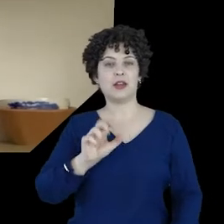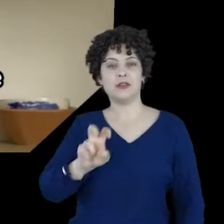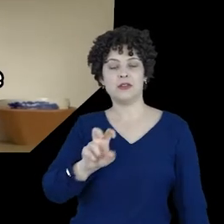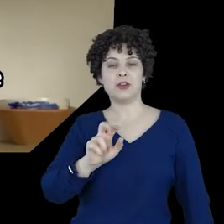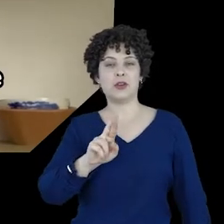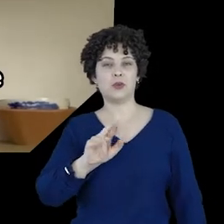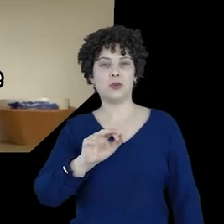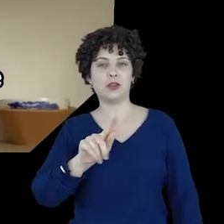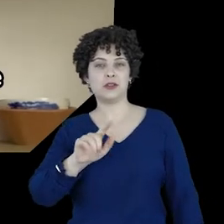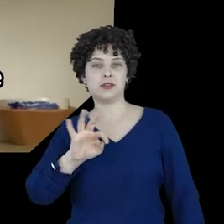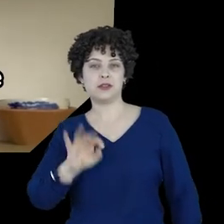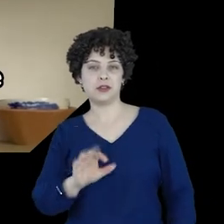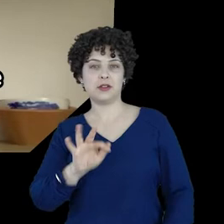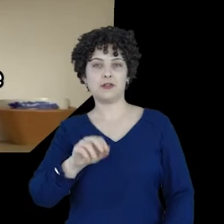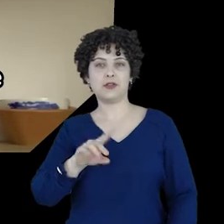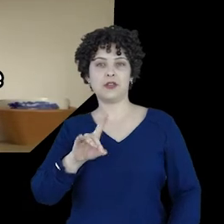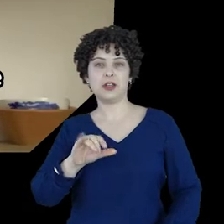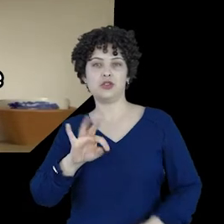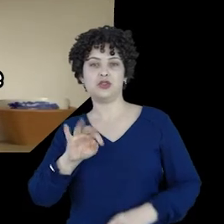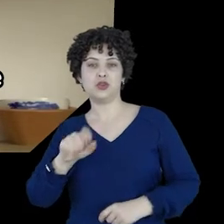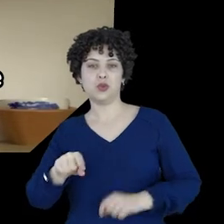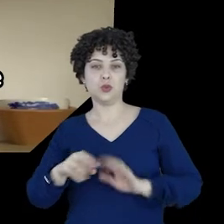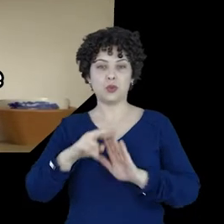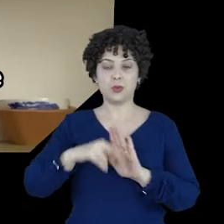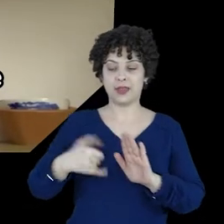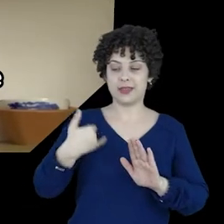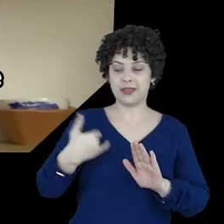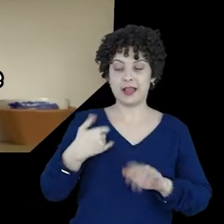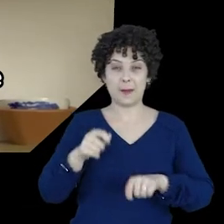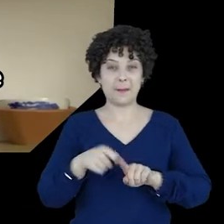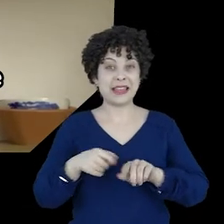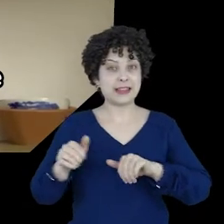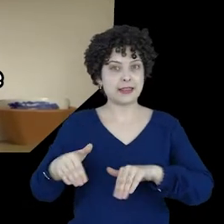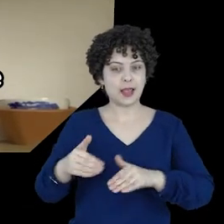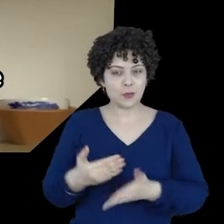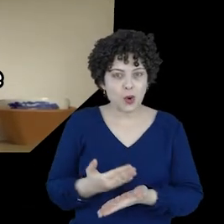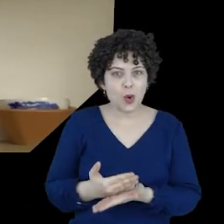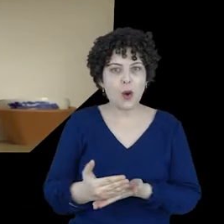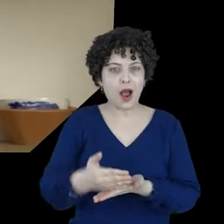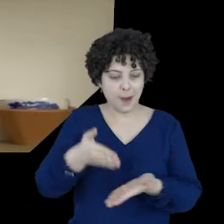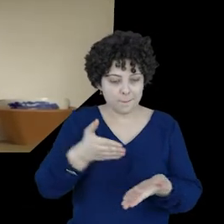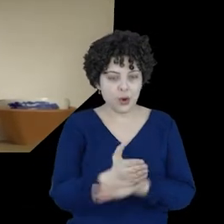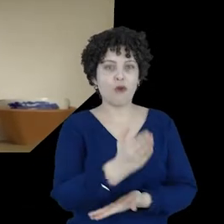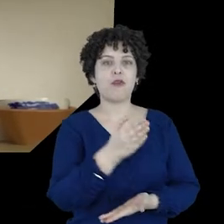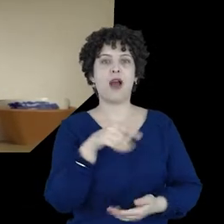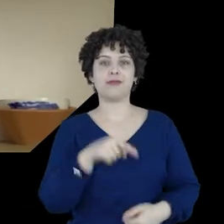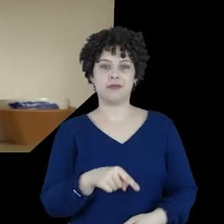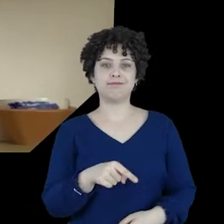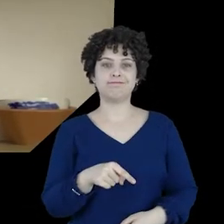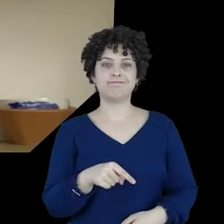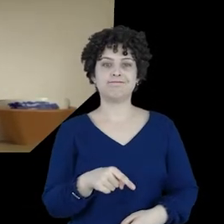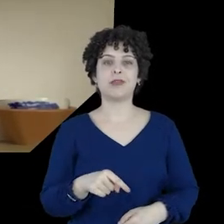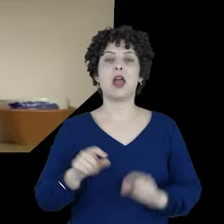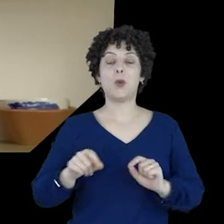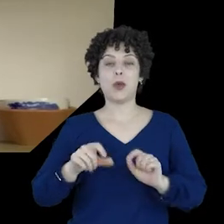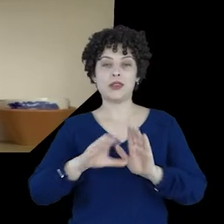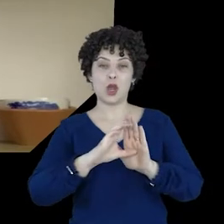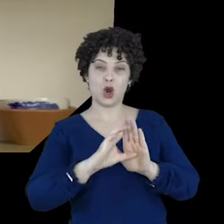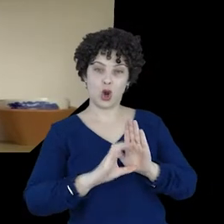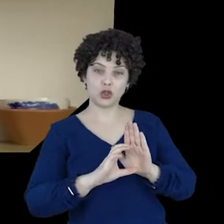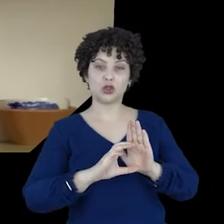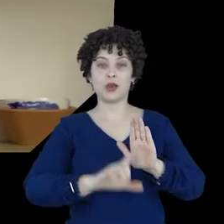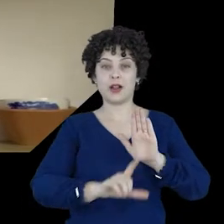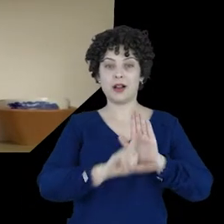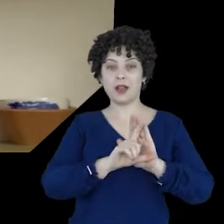Foundation, Parliament passed the Age Appropriate Design Code, which came into force in September this year. This act specifies that under the UK's